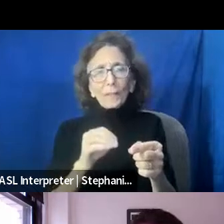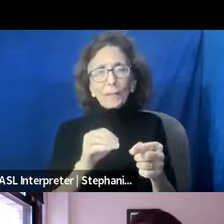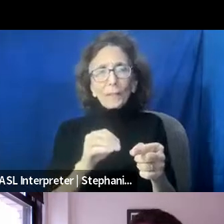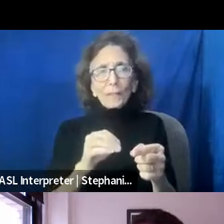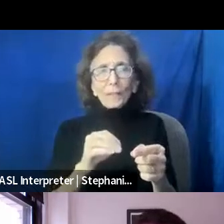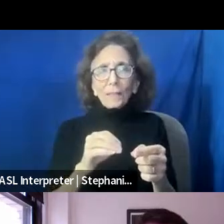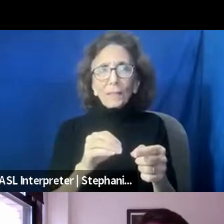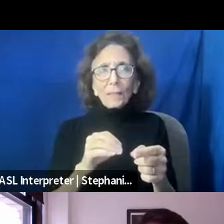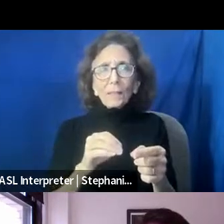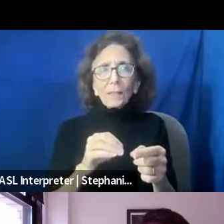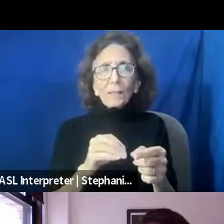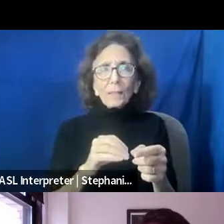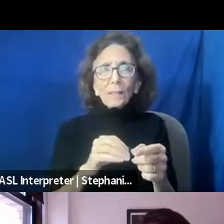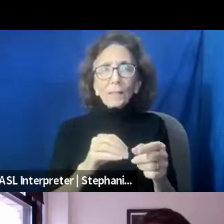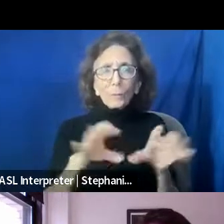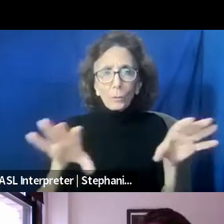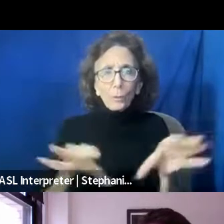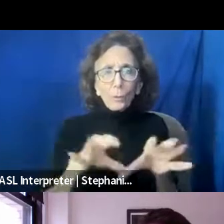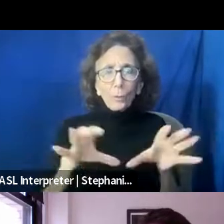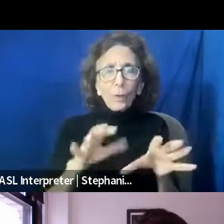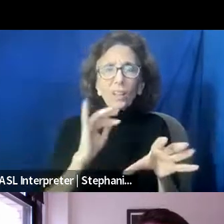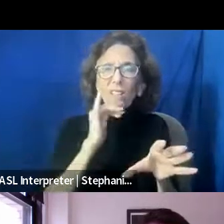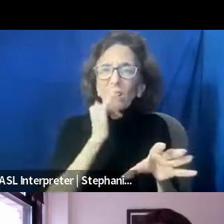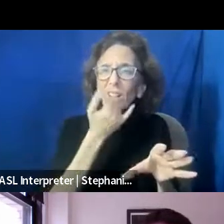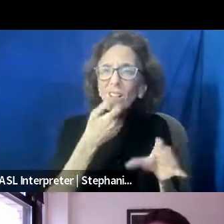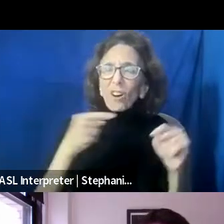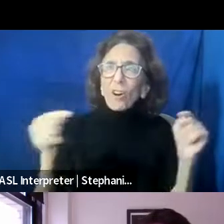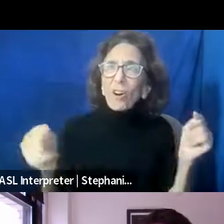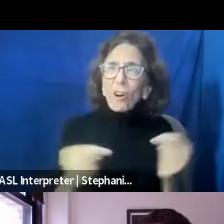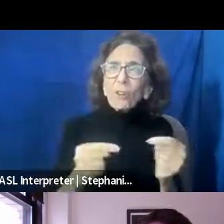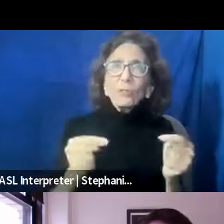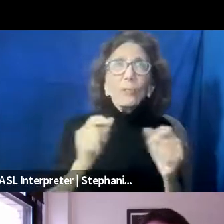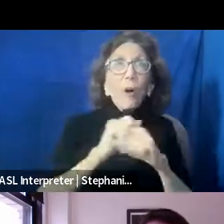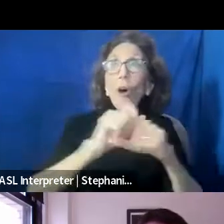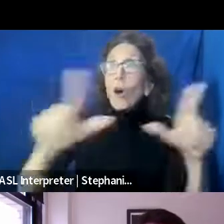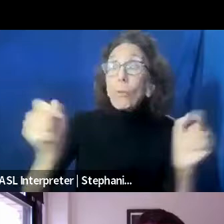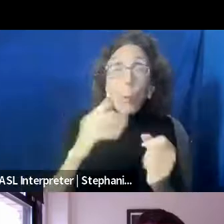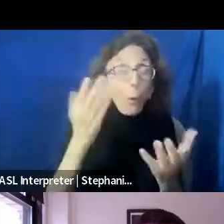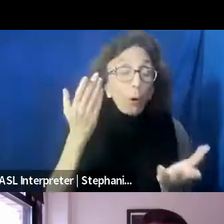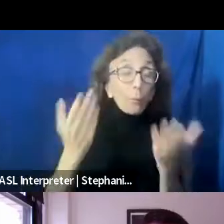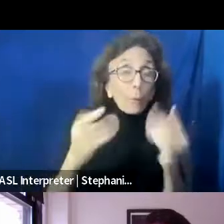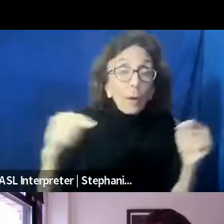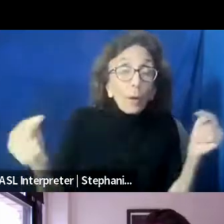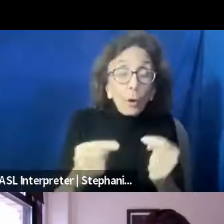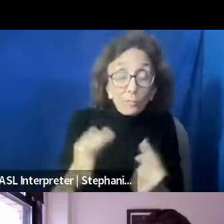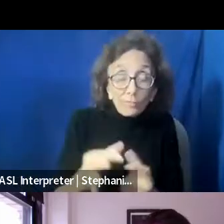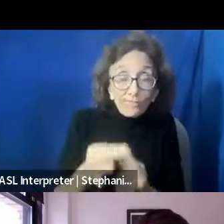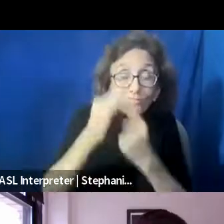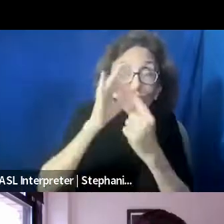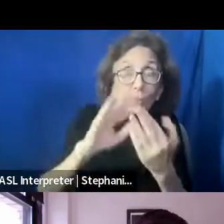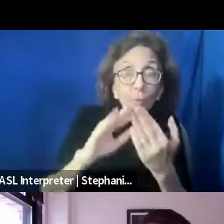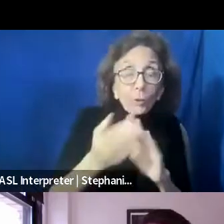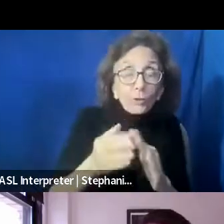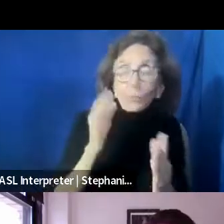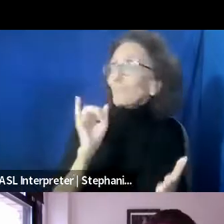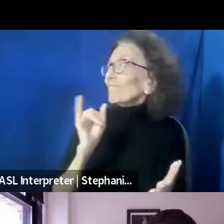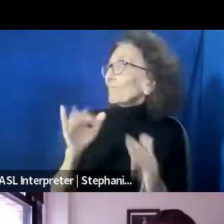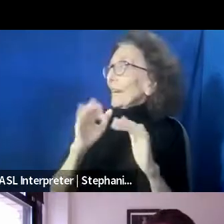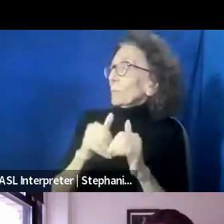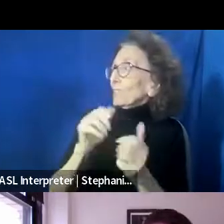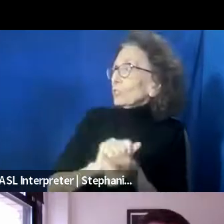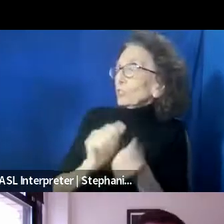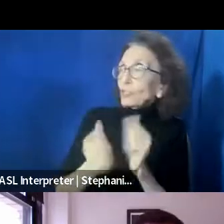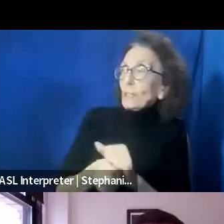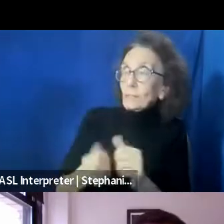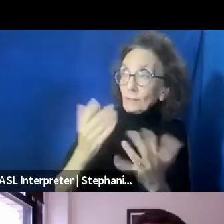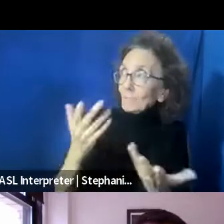practices that were harmful to all or certain communities, and how can we make those changes? And during the